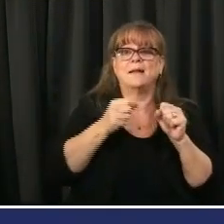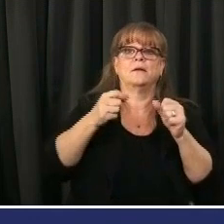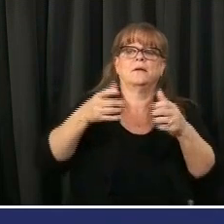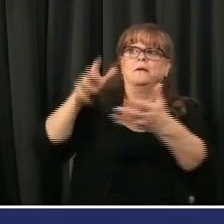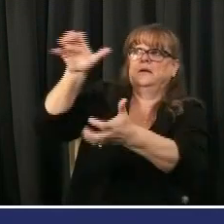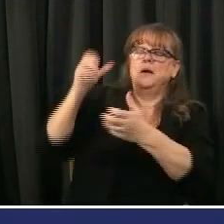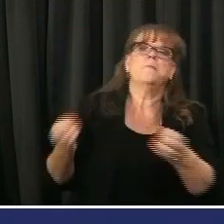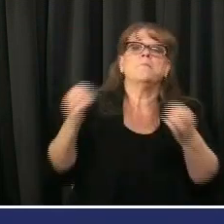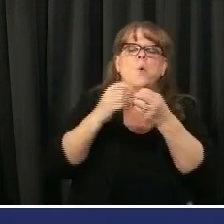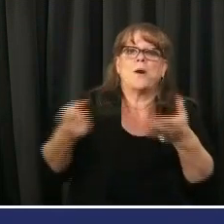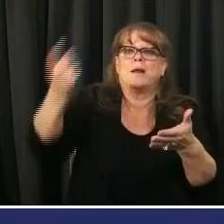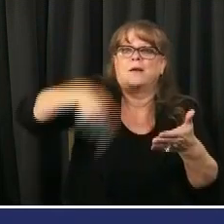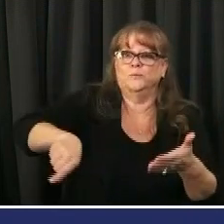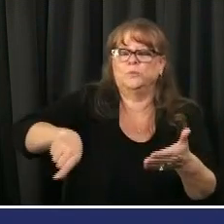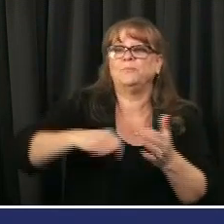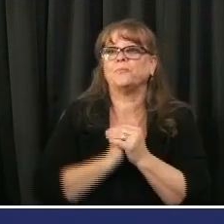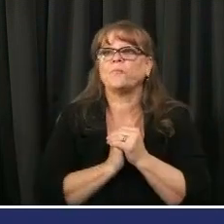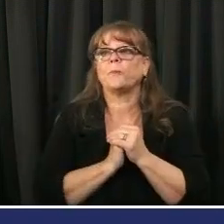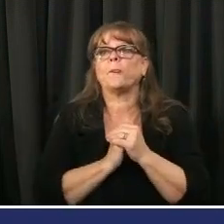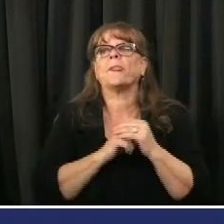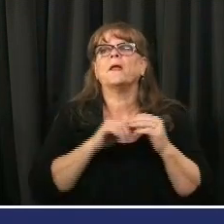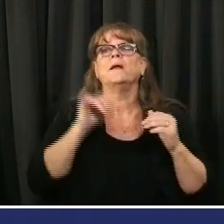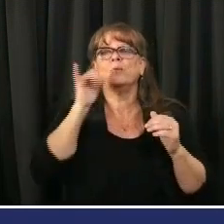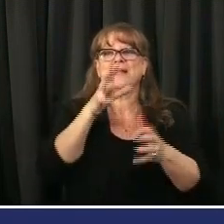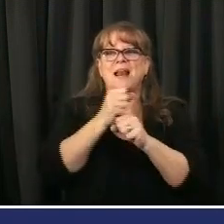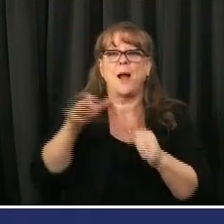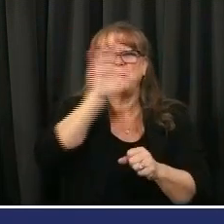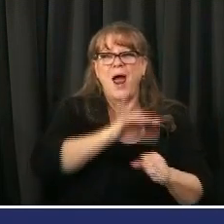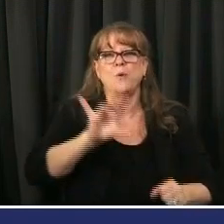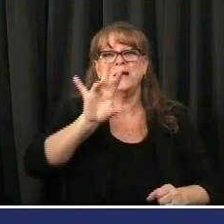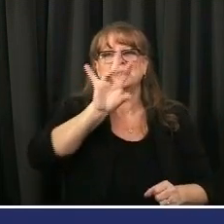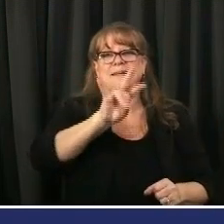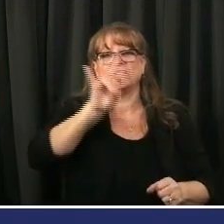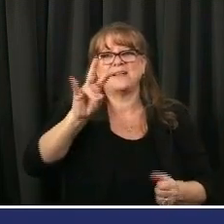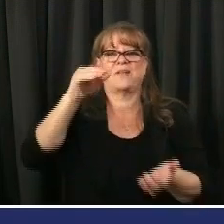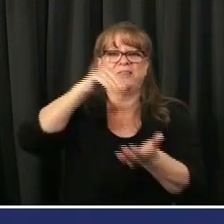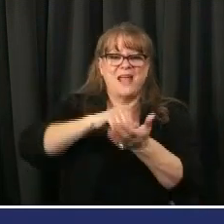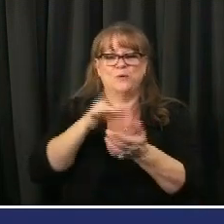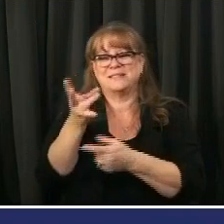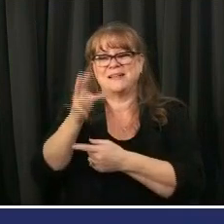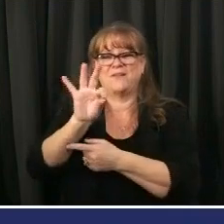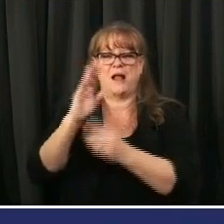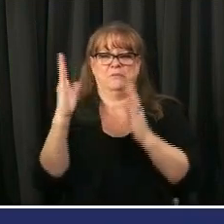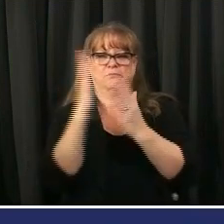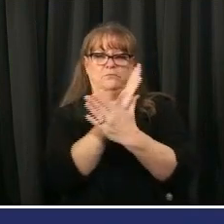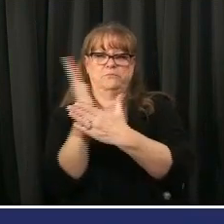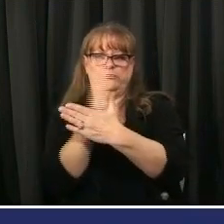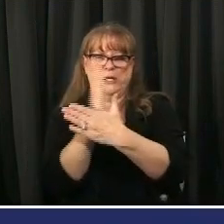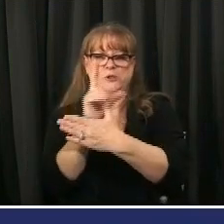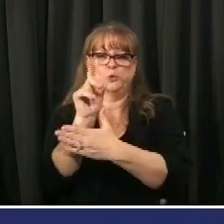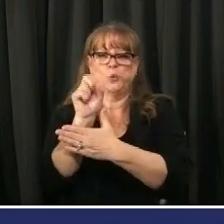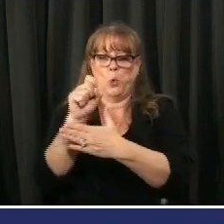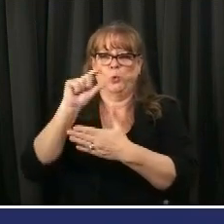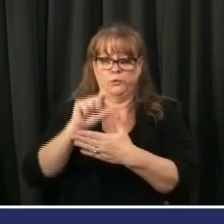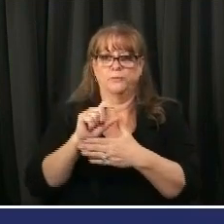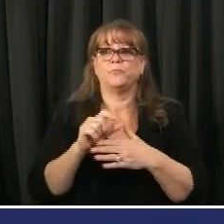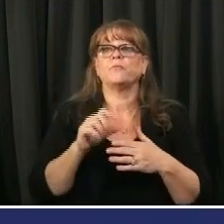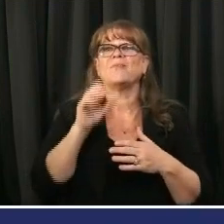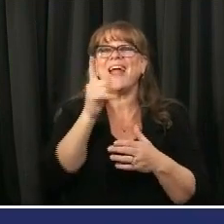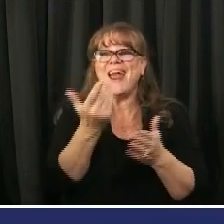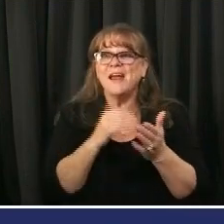at about 77 to 79,000 doses for next week. Look, the more vaccines we're getting administered, the more